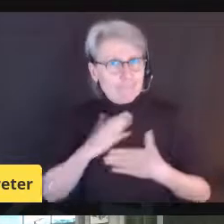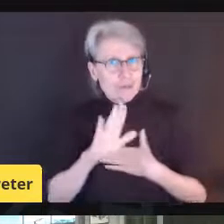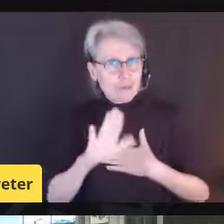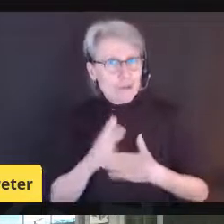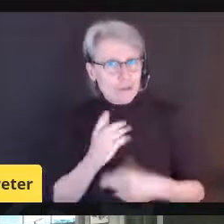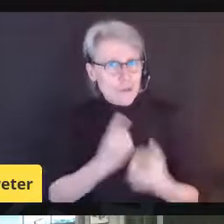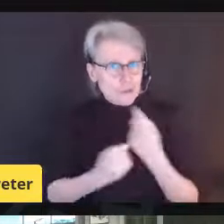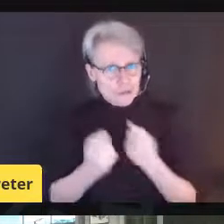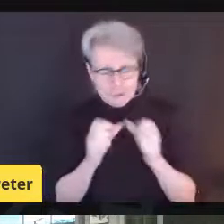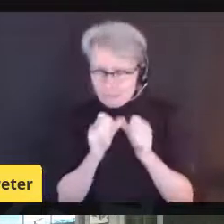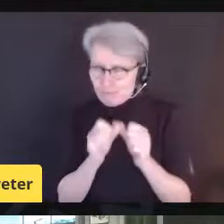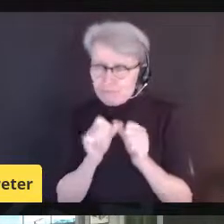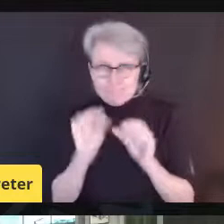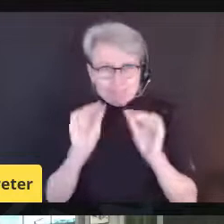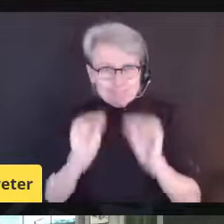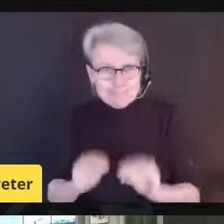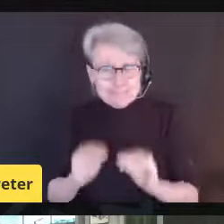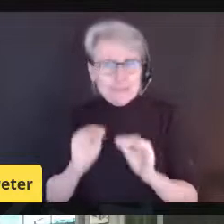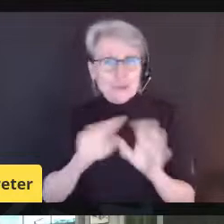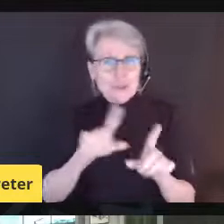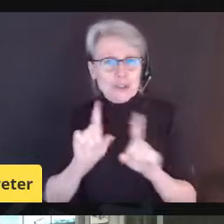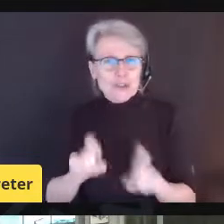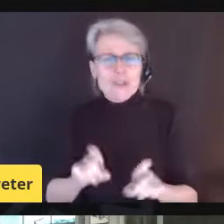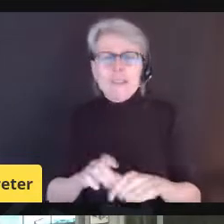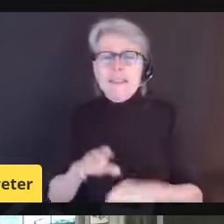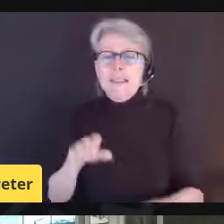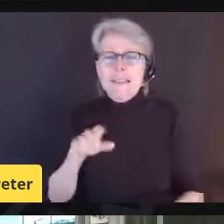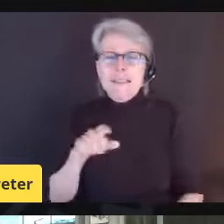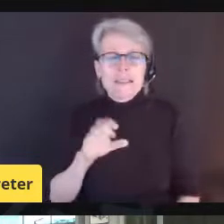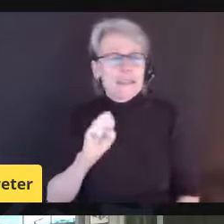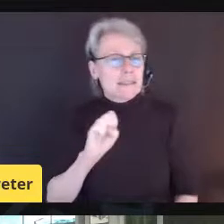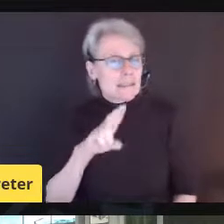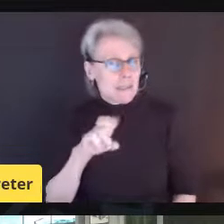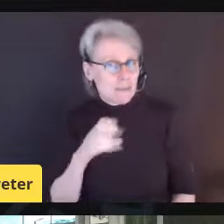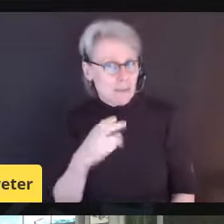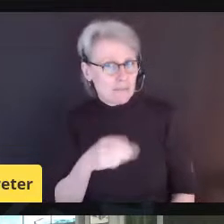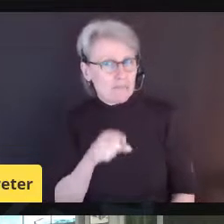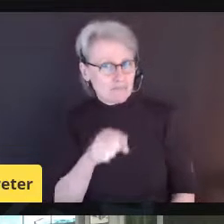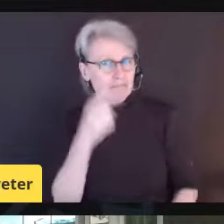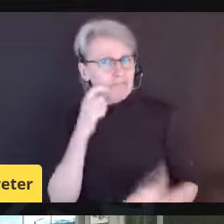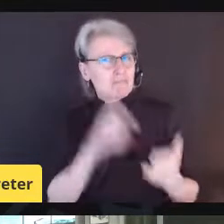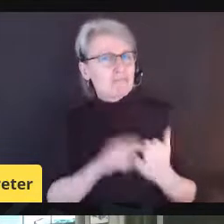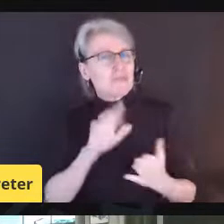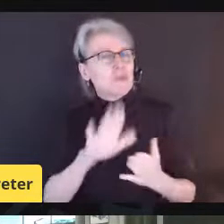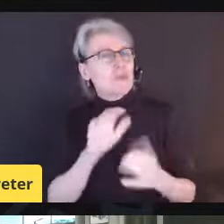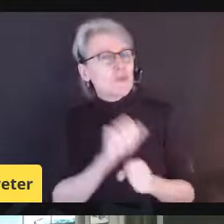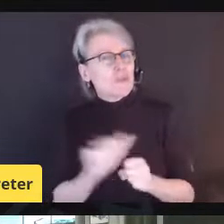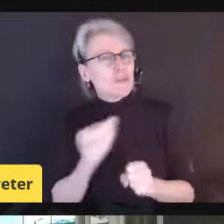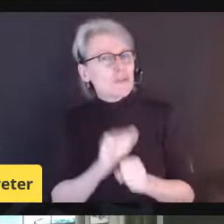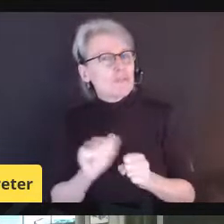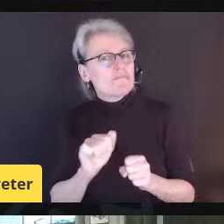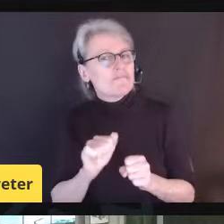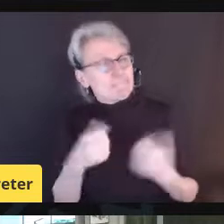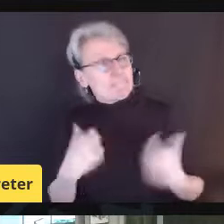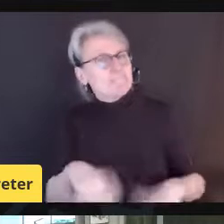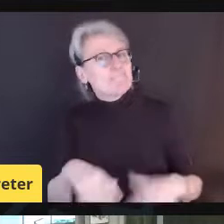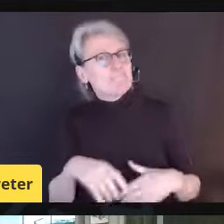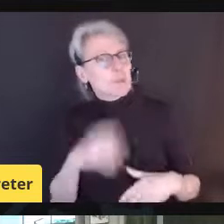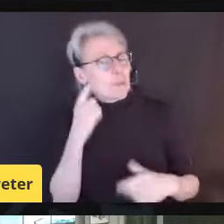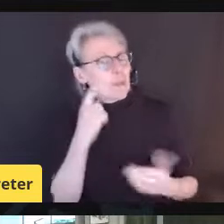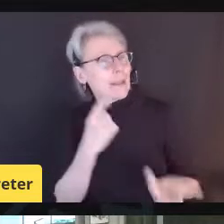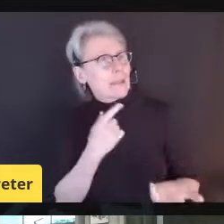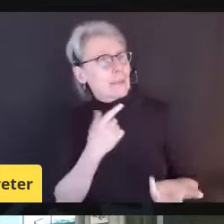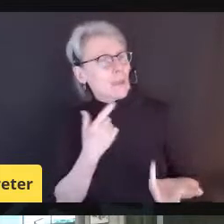coming. So Sarah, I just wanted to know what the biggest challenge in your field is that you think at the